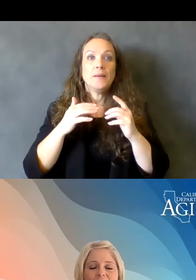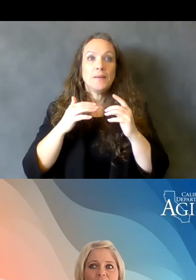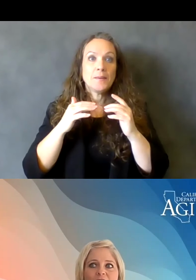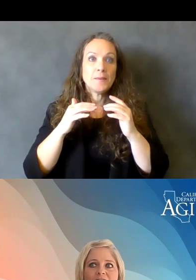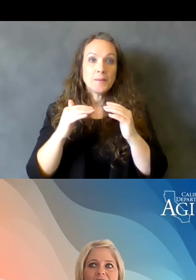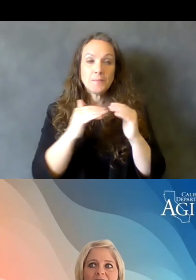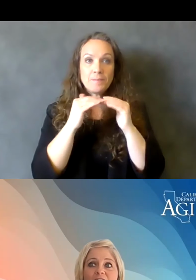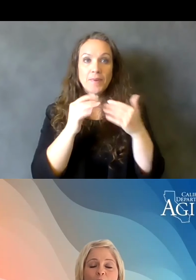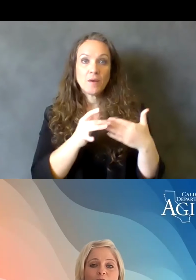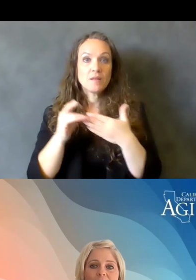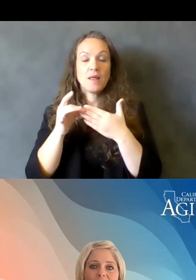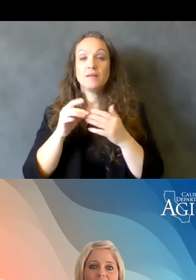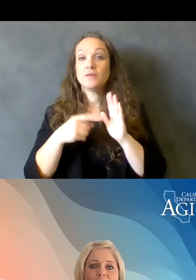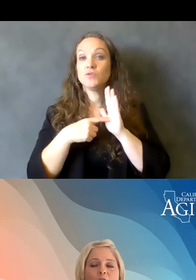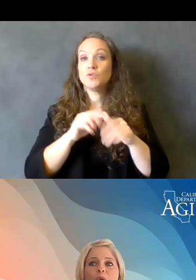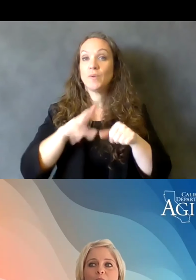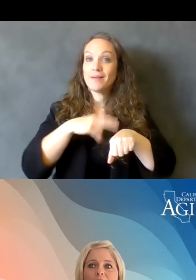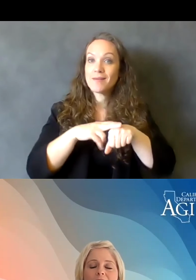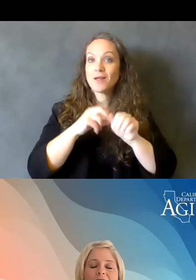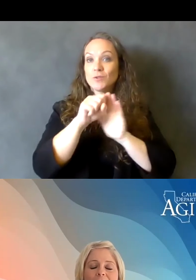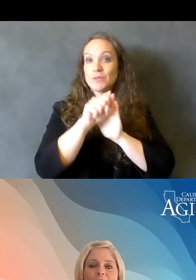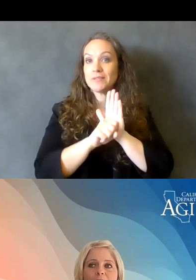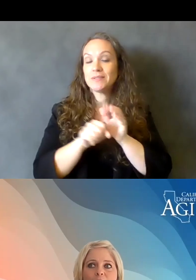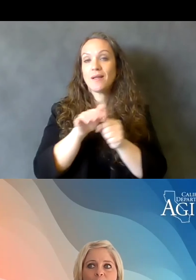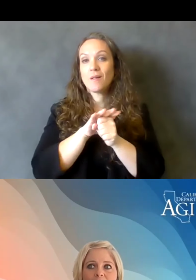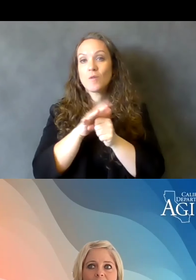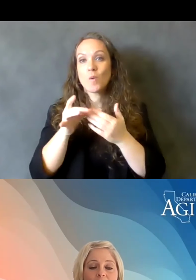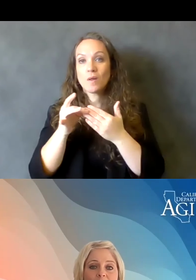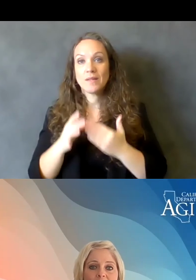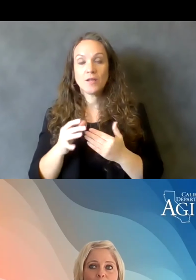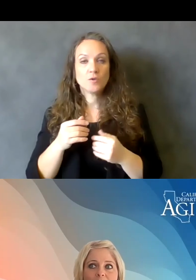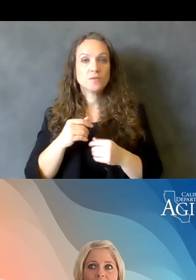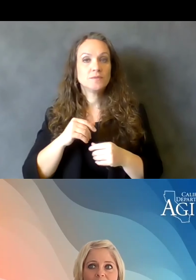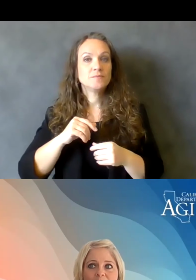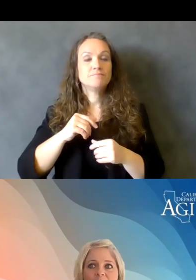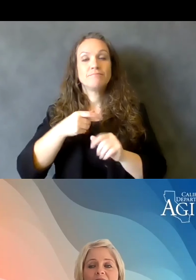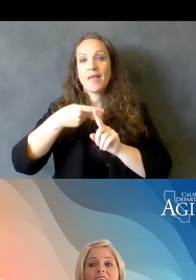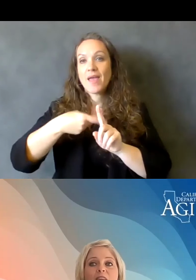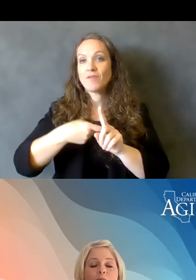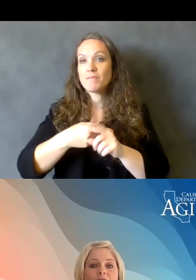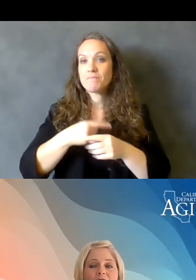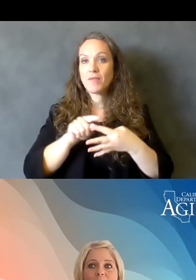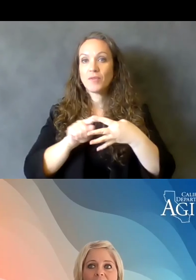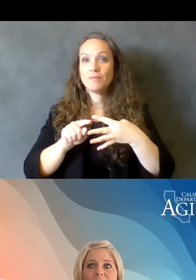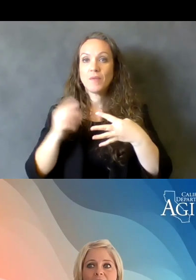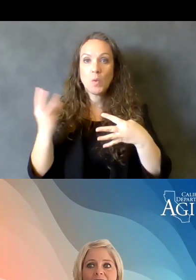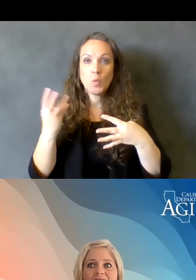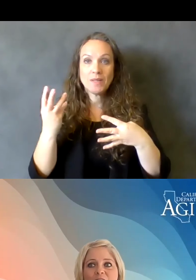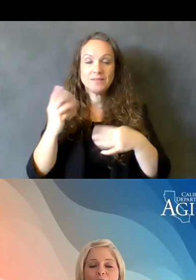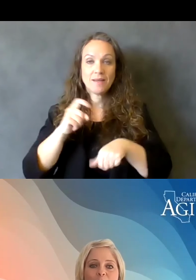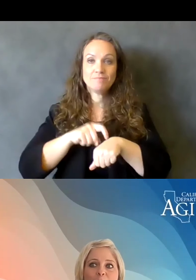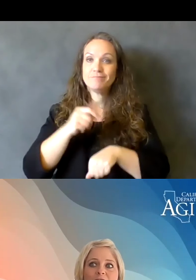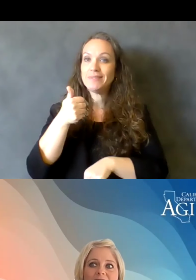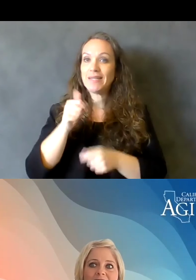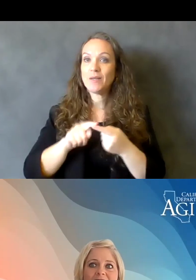featuring national, state, and local leaders. We host this every first Wednesday from 10 to 11. The one this May 5th